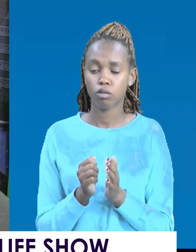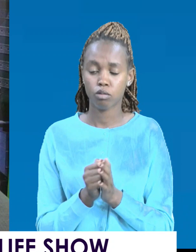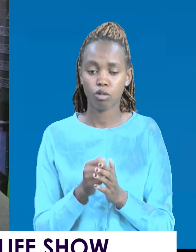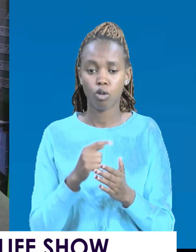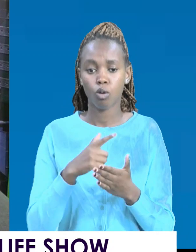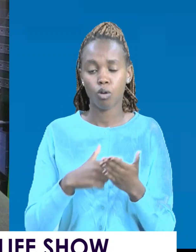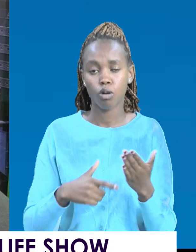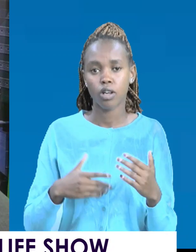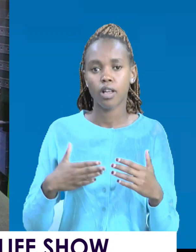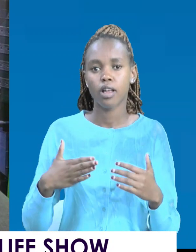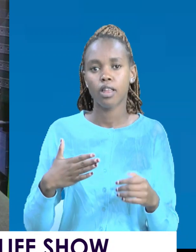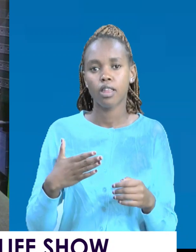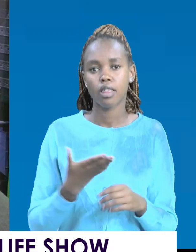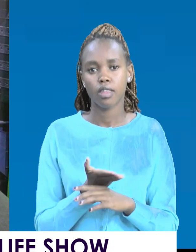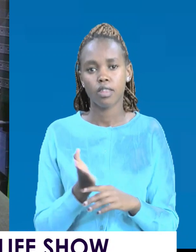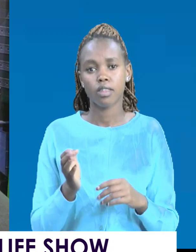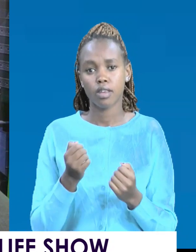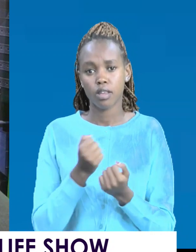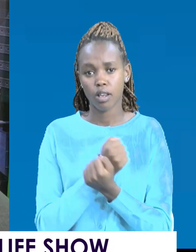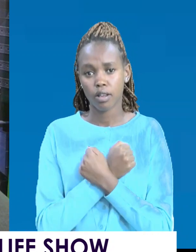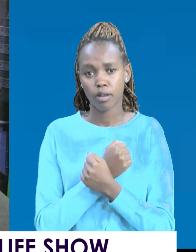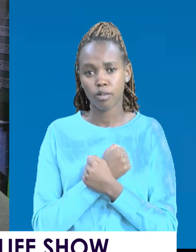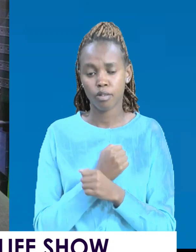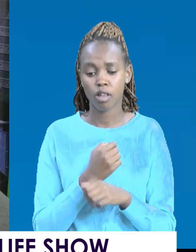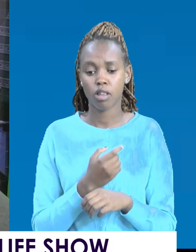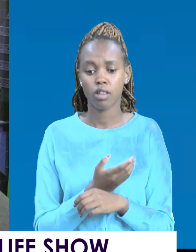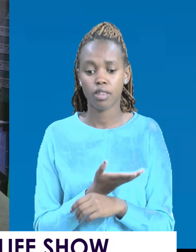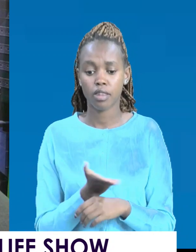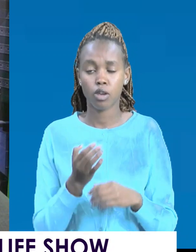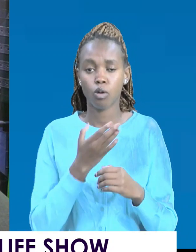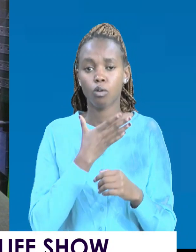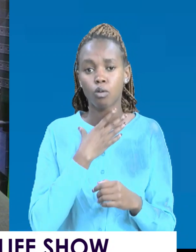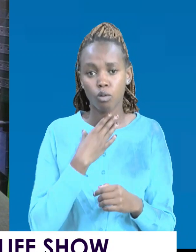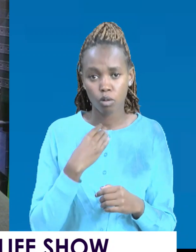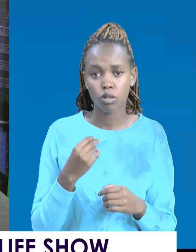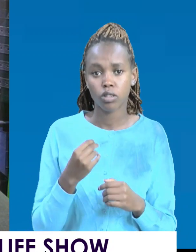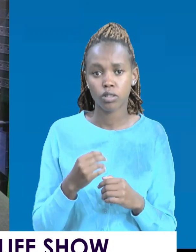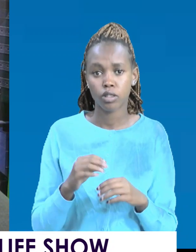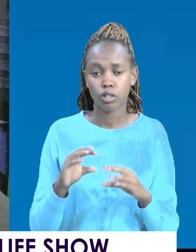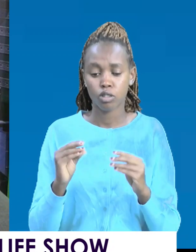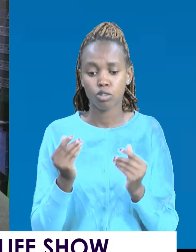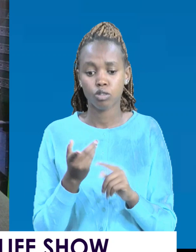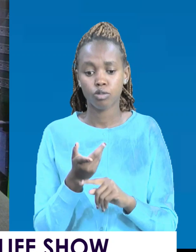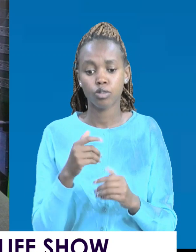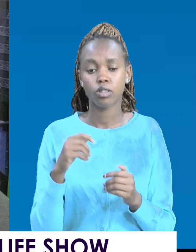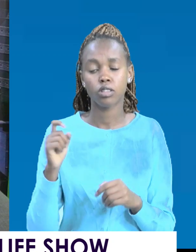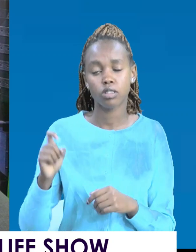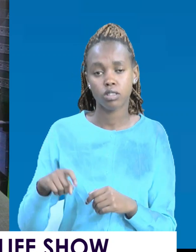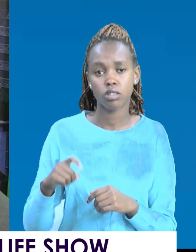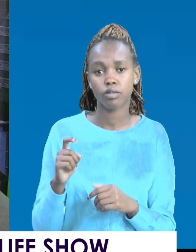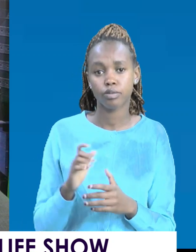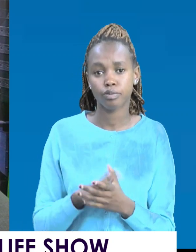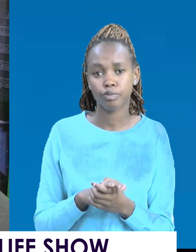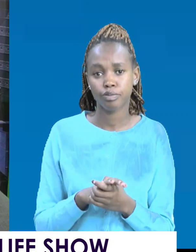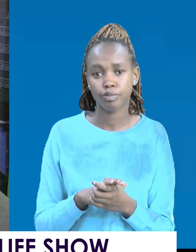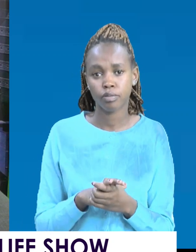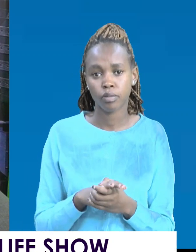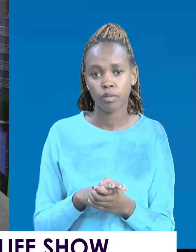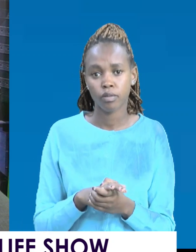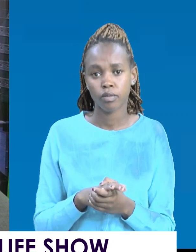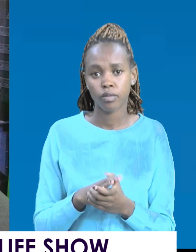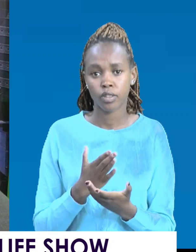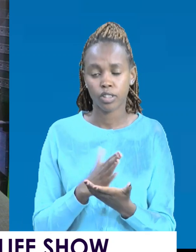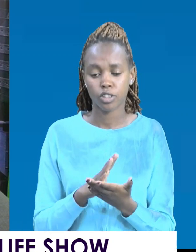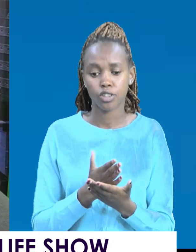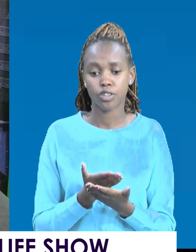Go with people with their solutions first. They will soon be solving your needs before they realize. I've just shared a